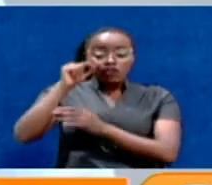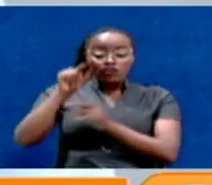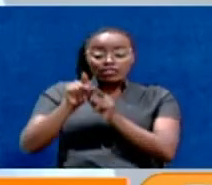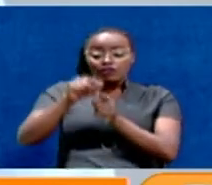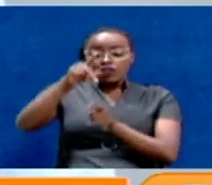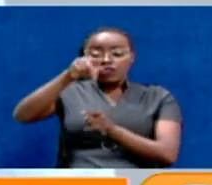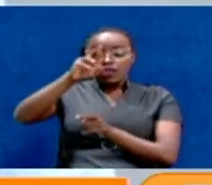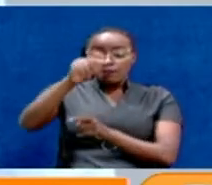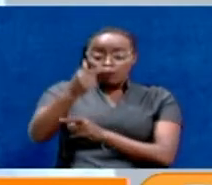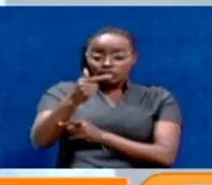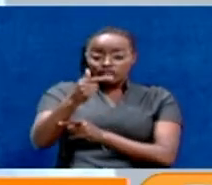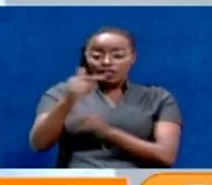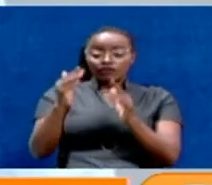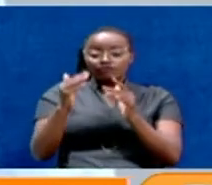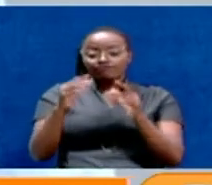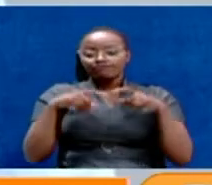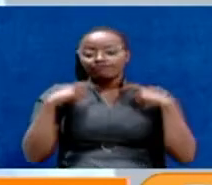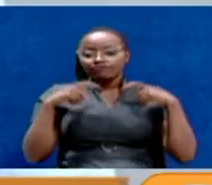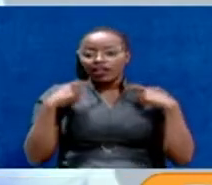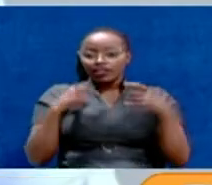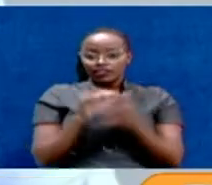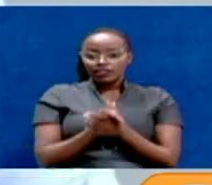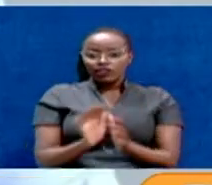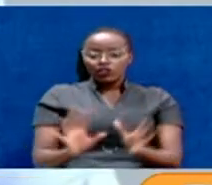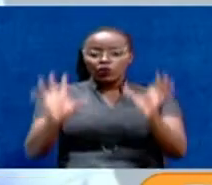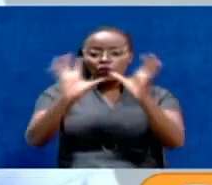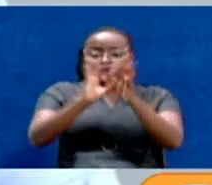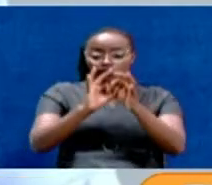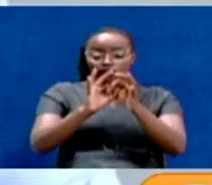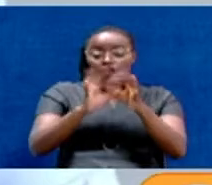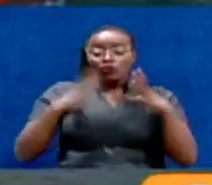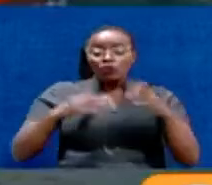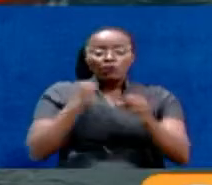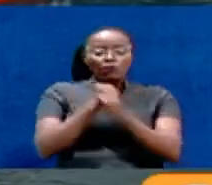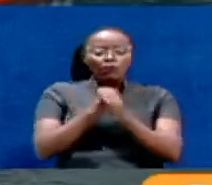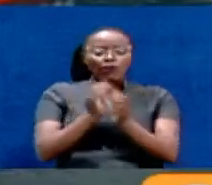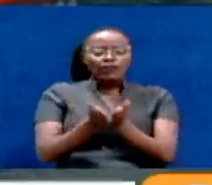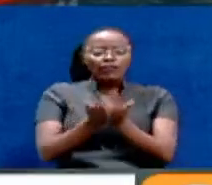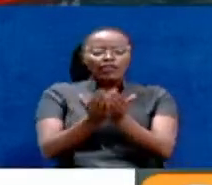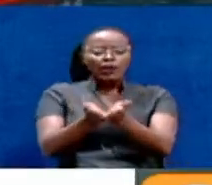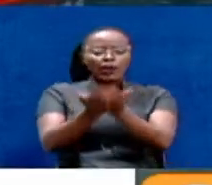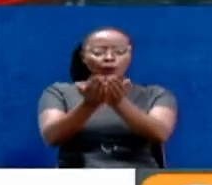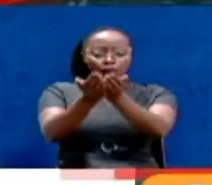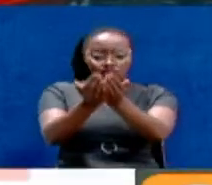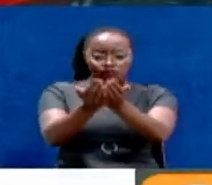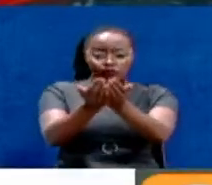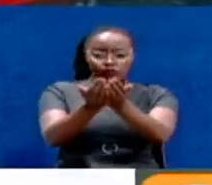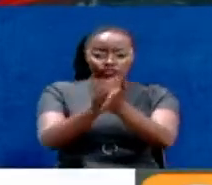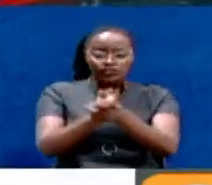chaplain. And in regard to seafarers being